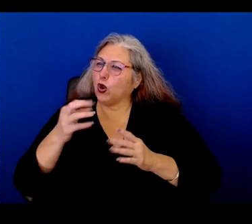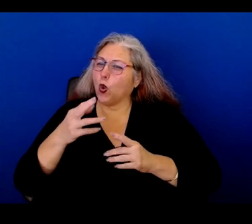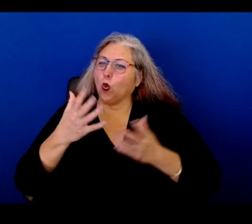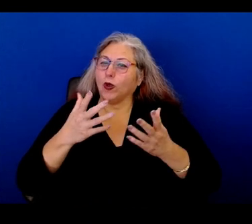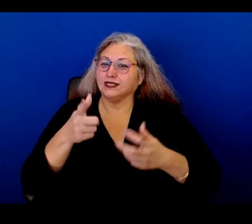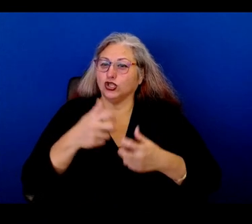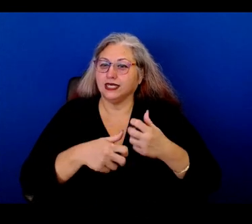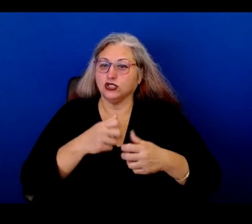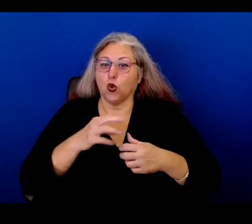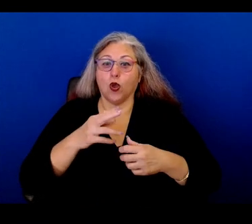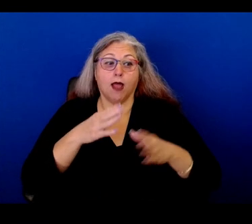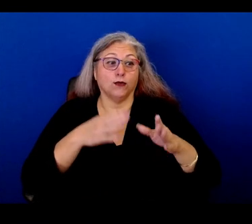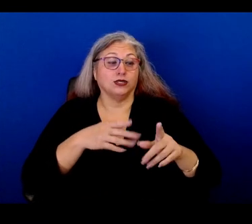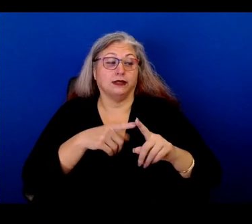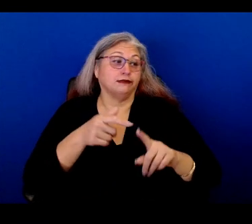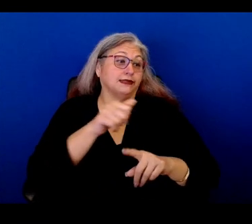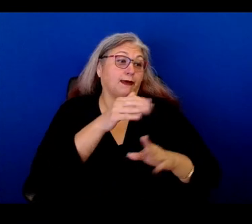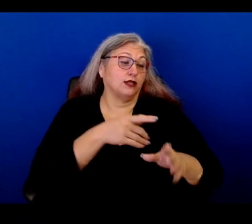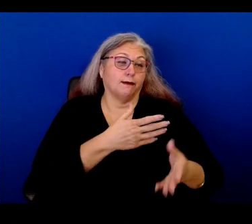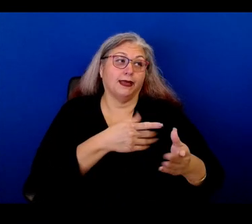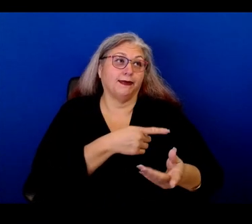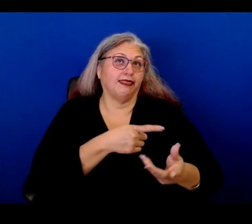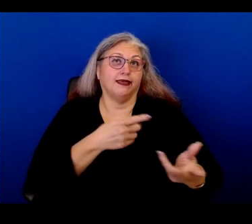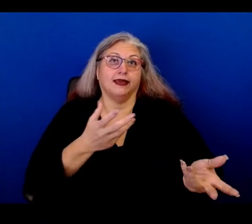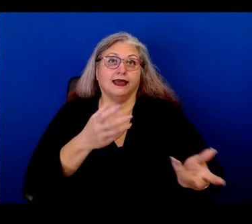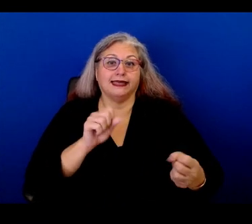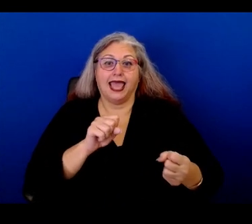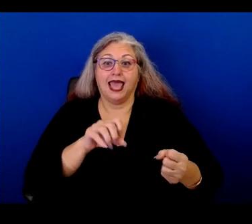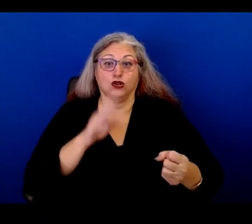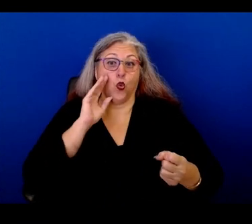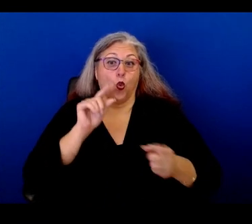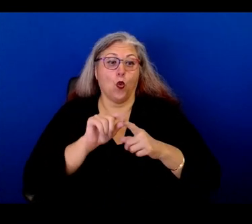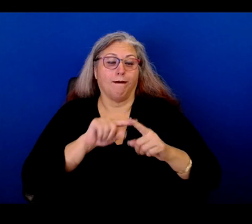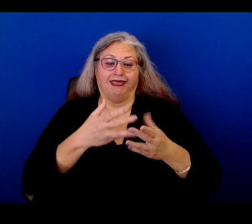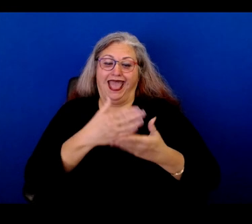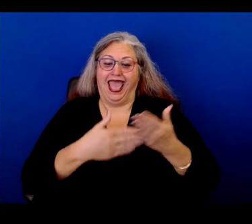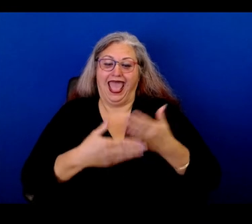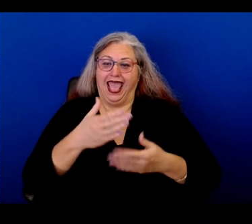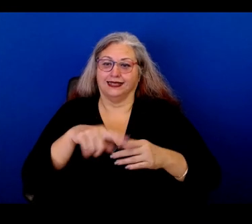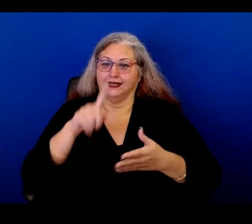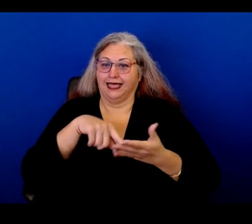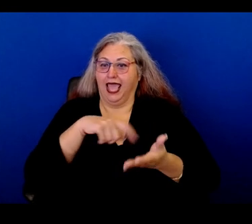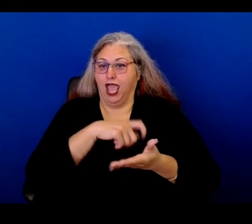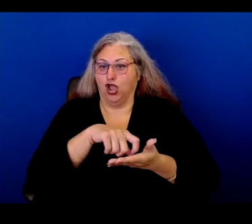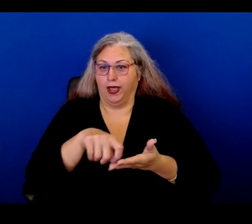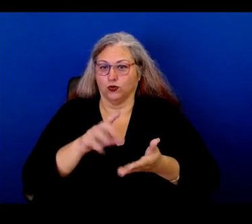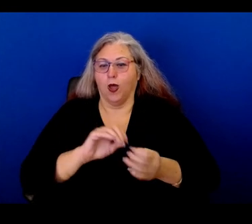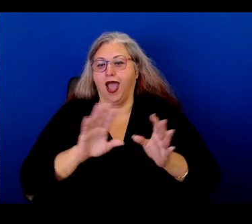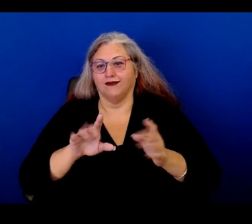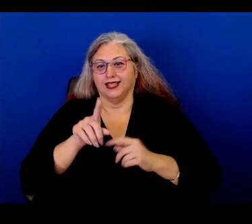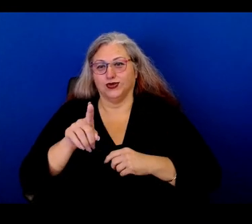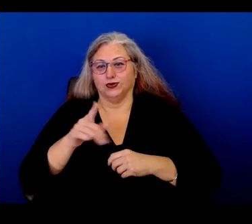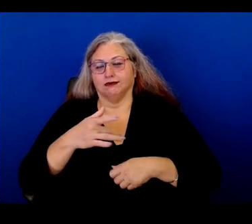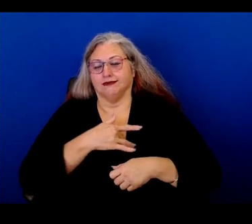particular issue, or in someone else's case, they may be able to find the words, but they can no longer physically write. Obviously, it brought